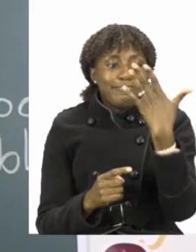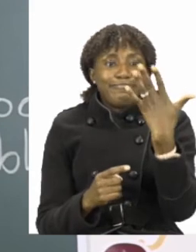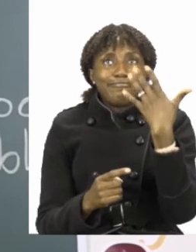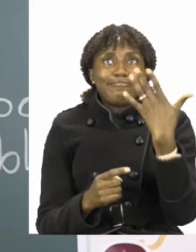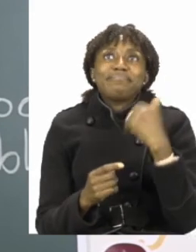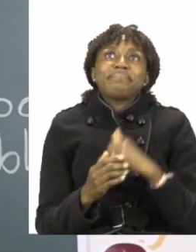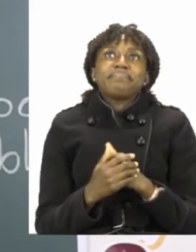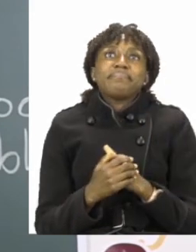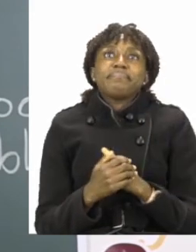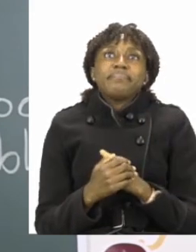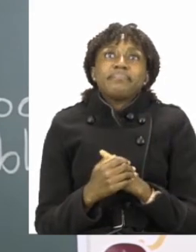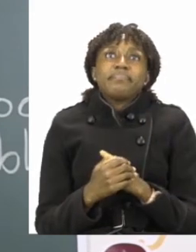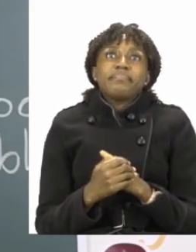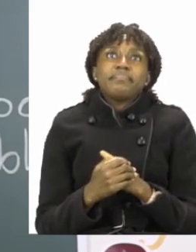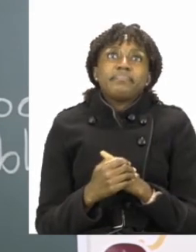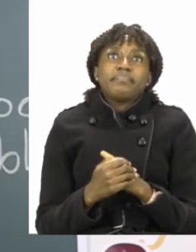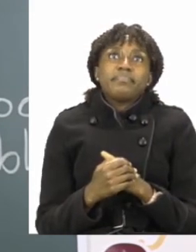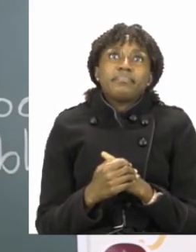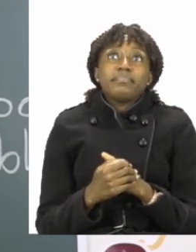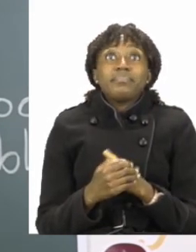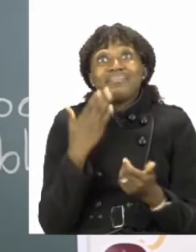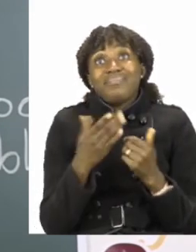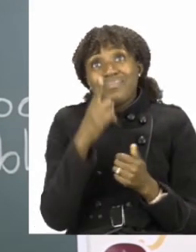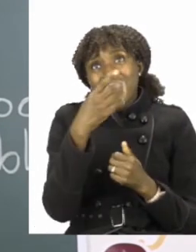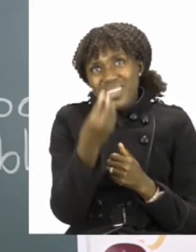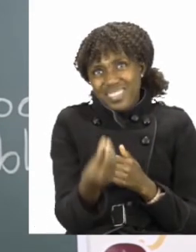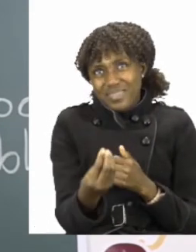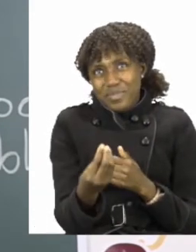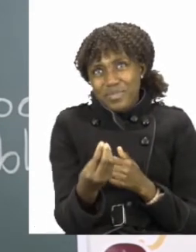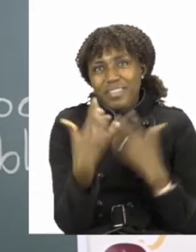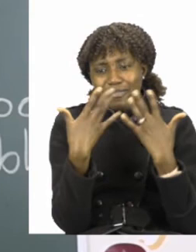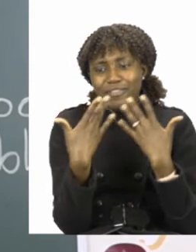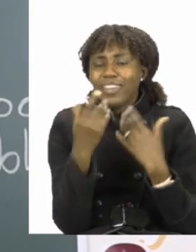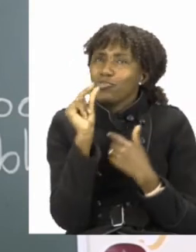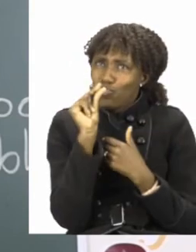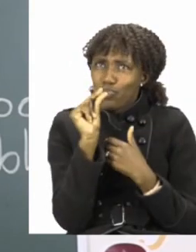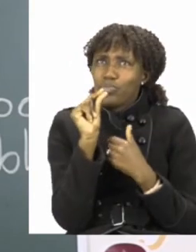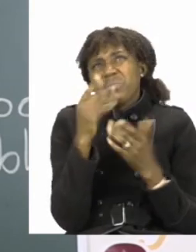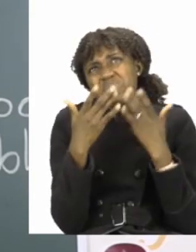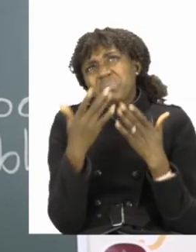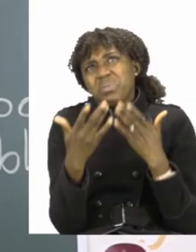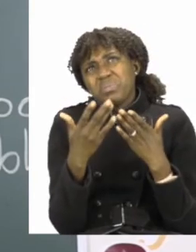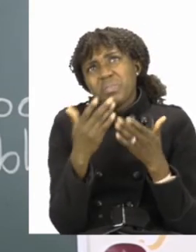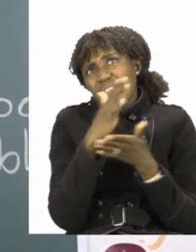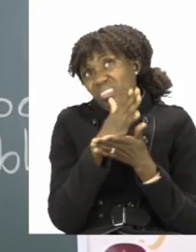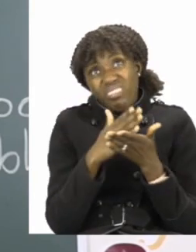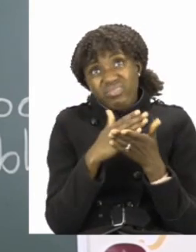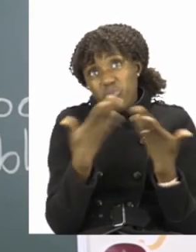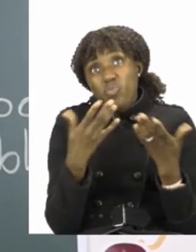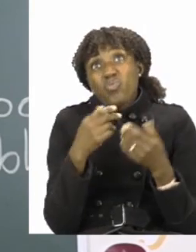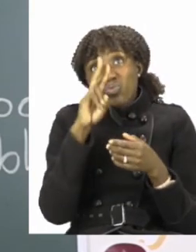span. But for you, because your fingers are a little bit smaller, it might be maybe